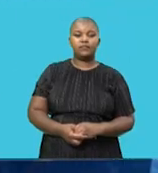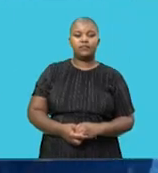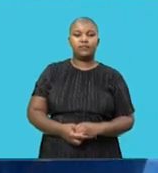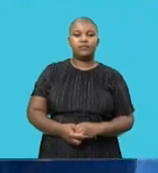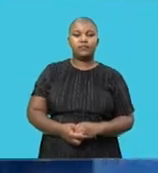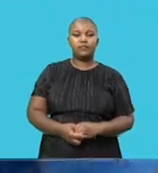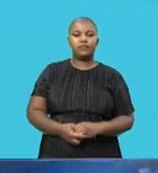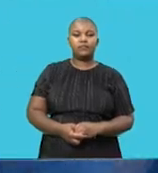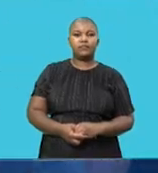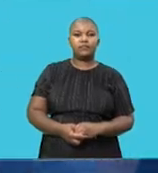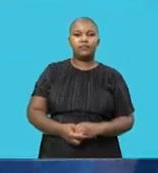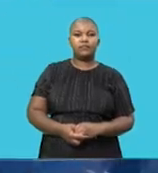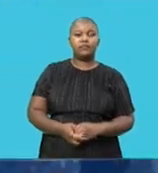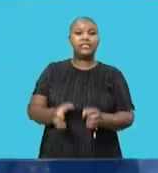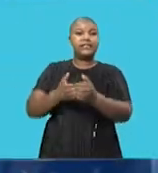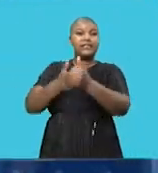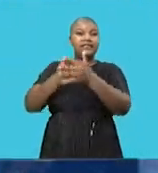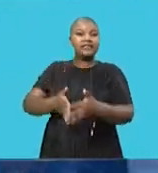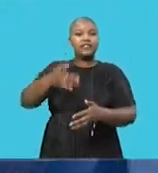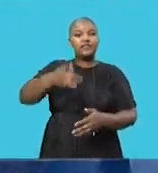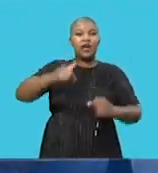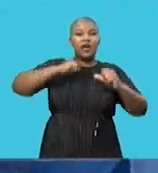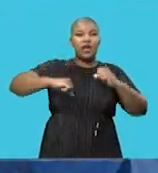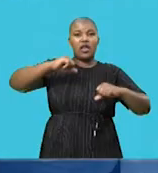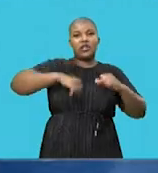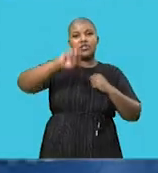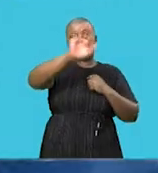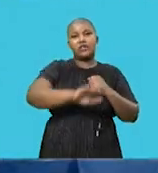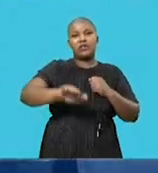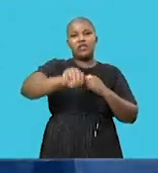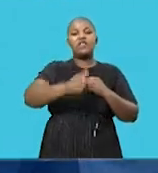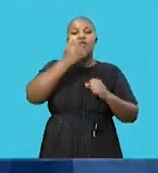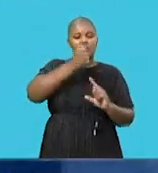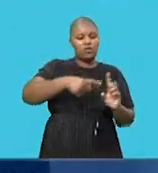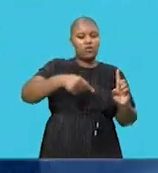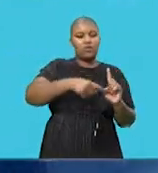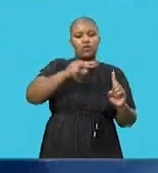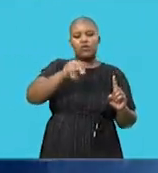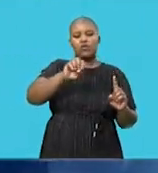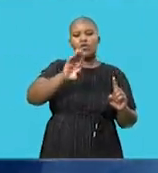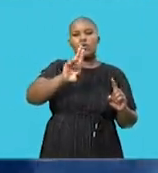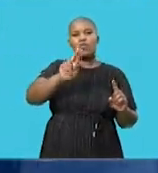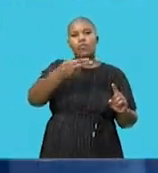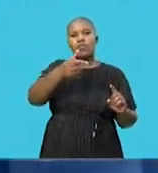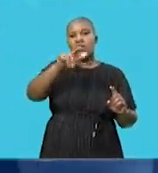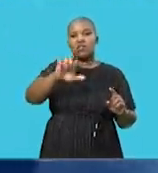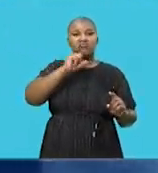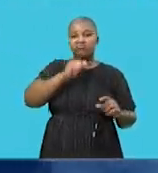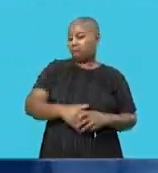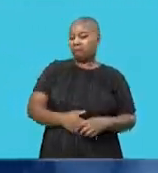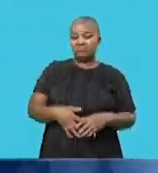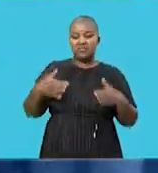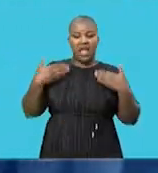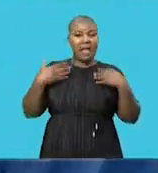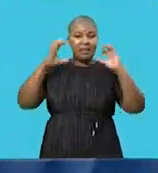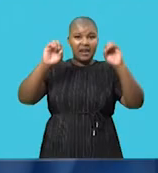Umholi weqembu le Actionsa kwikhokhasi yakumkhandlu wedolobha waseGolonobuhle Mthembu uthi akubaphethe neze kahle ukuthi bebefika lapho